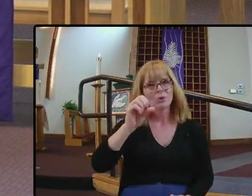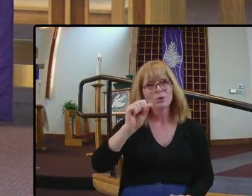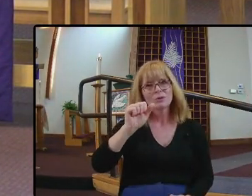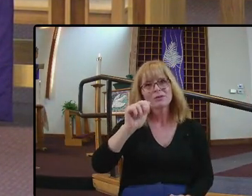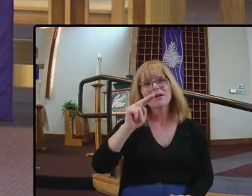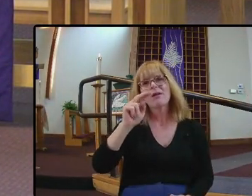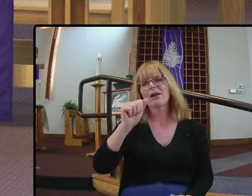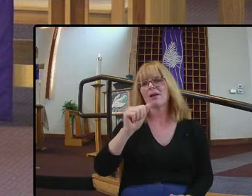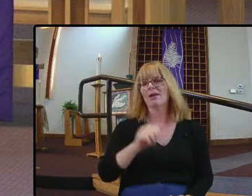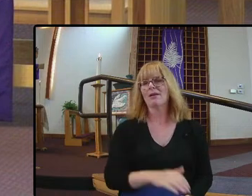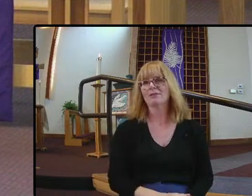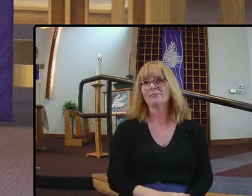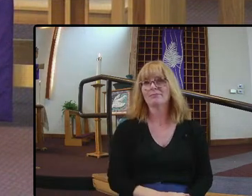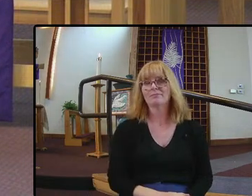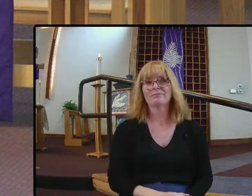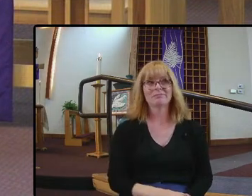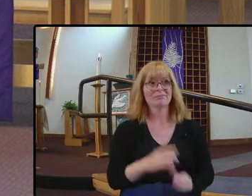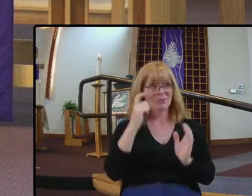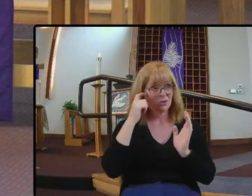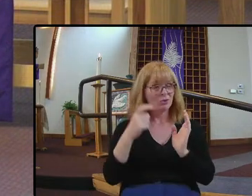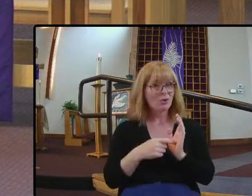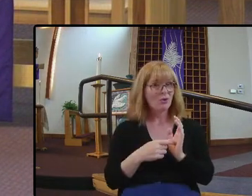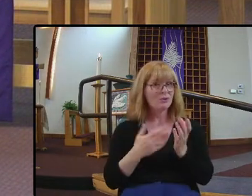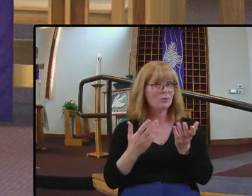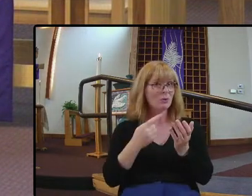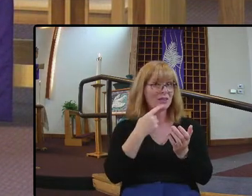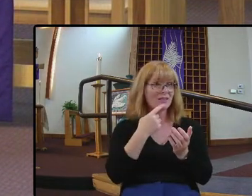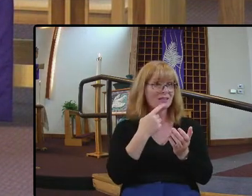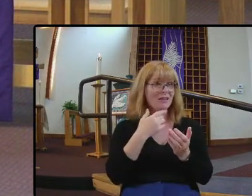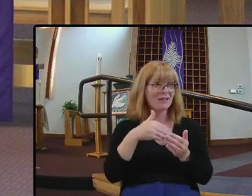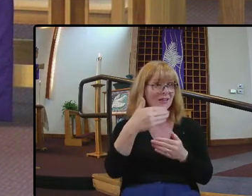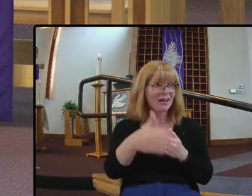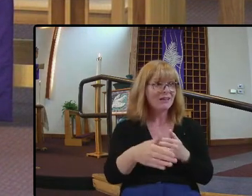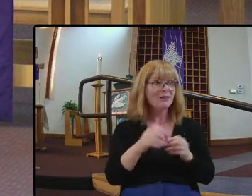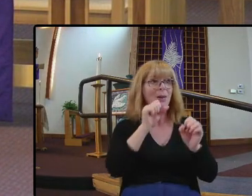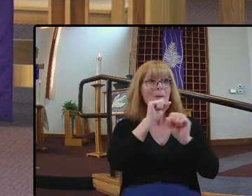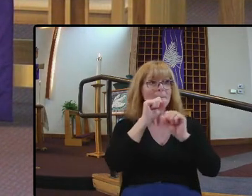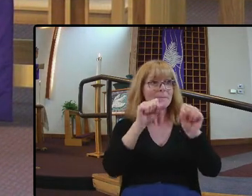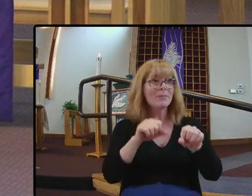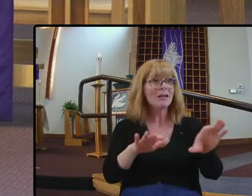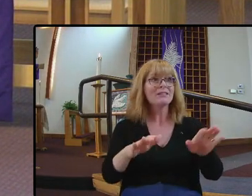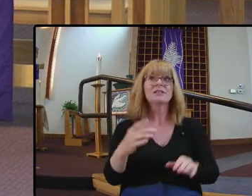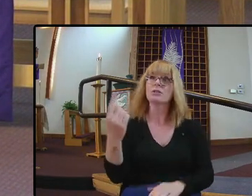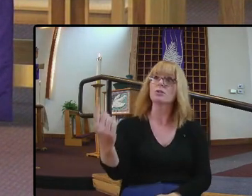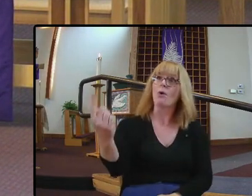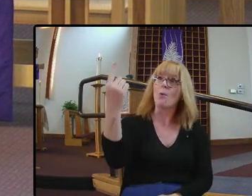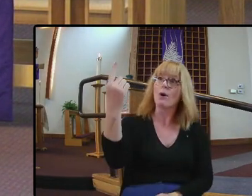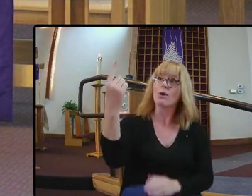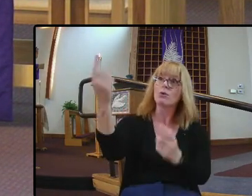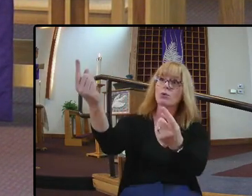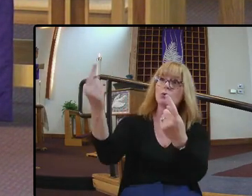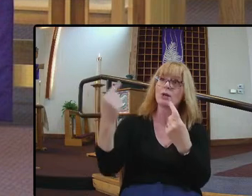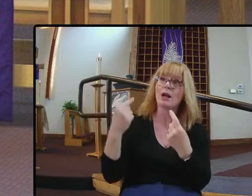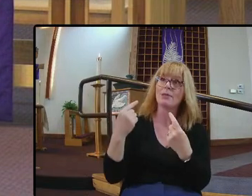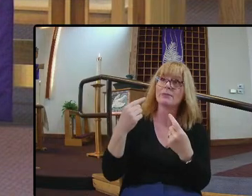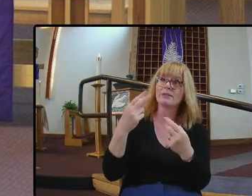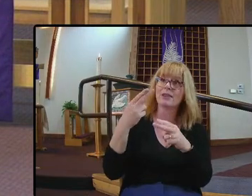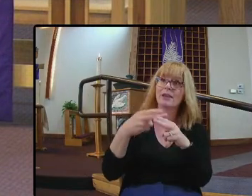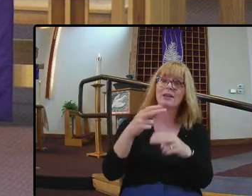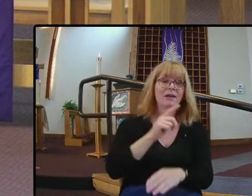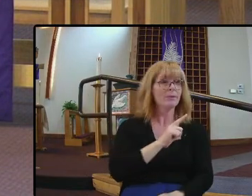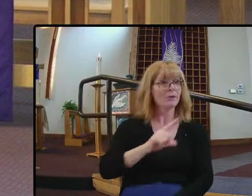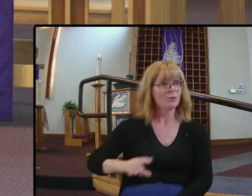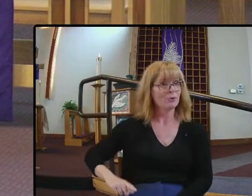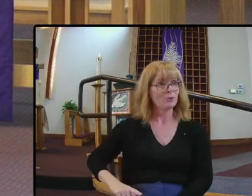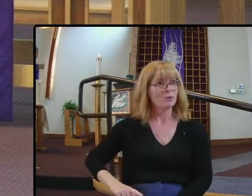Hosanna! But you notice what they said next? Blessed is the one who comes in the name of the Lord.